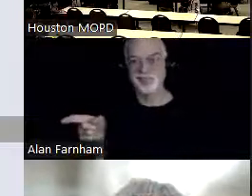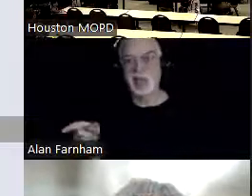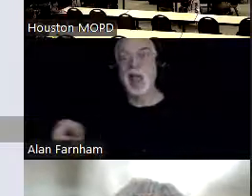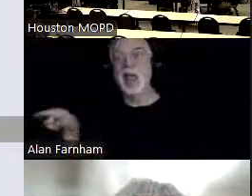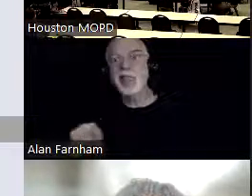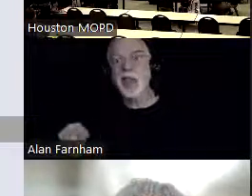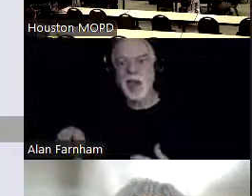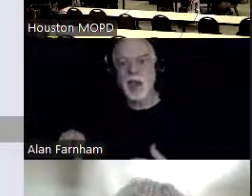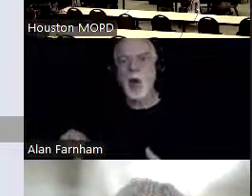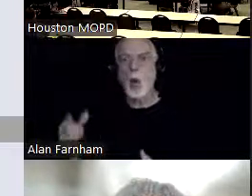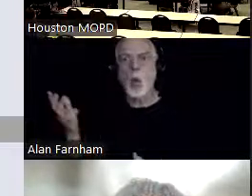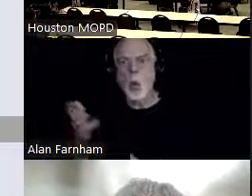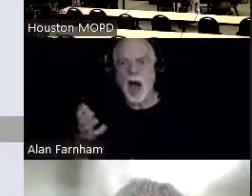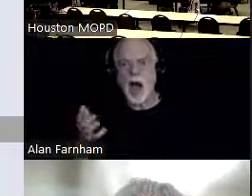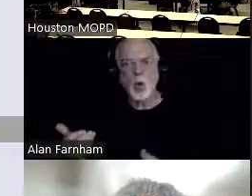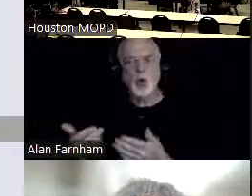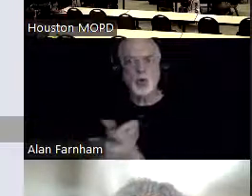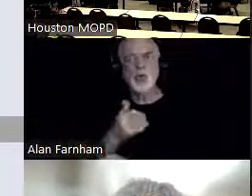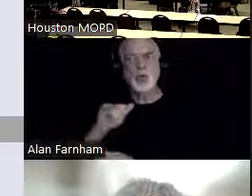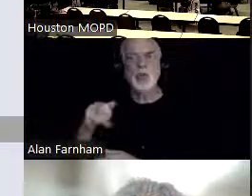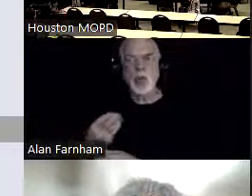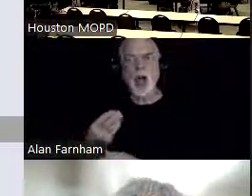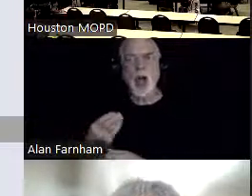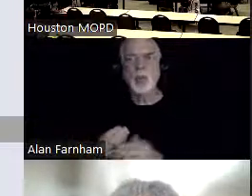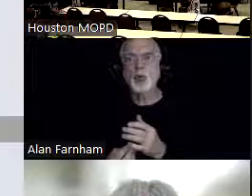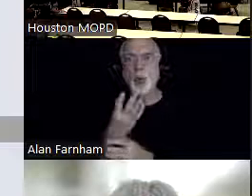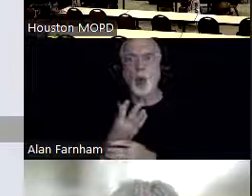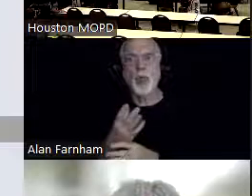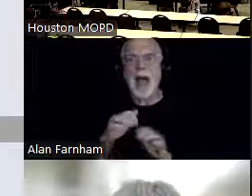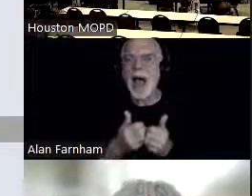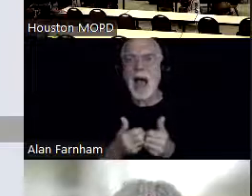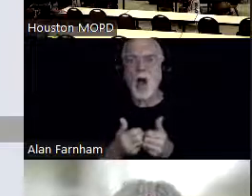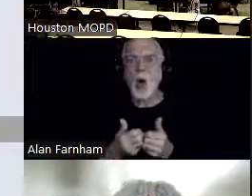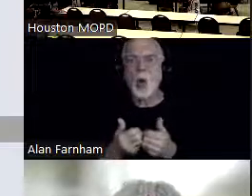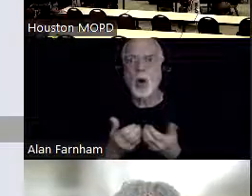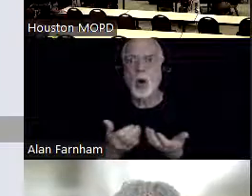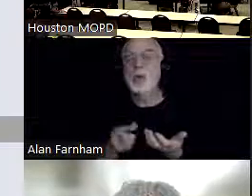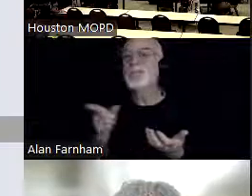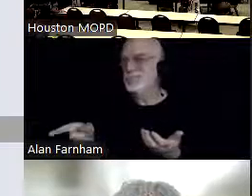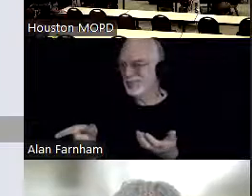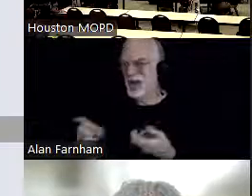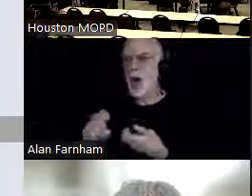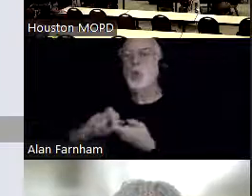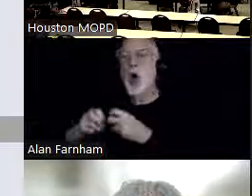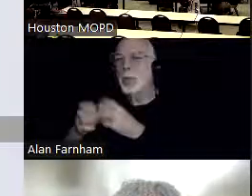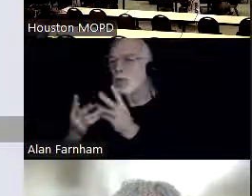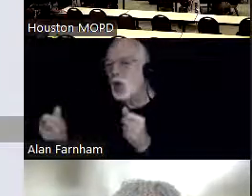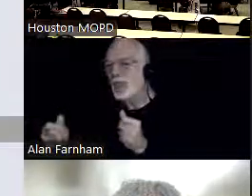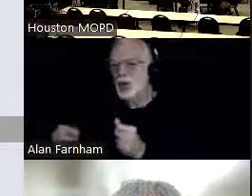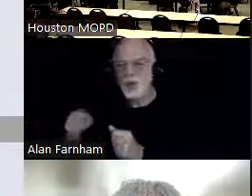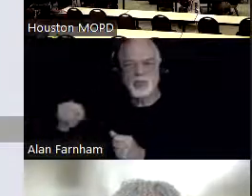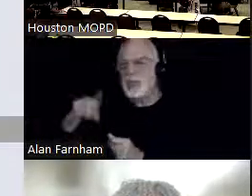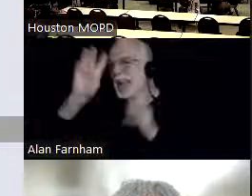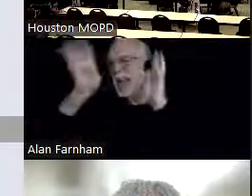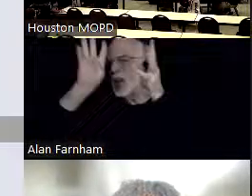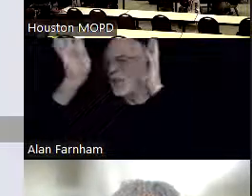growth this quarter. Here are your problem solvers. Here are the innovators. Here are